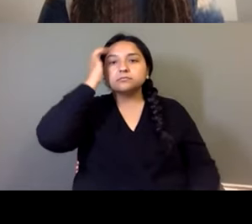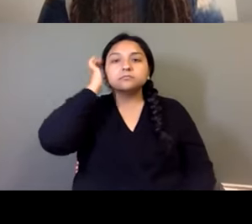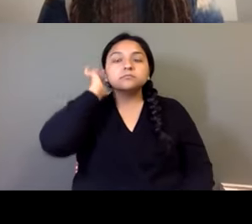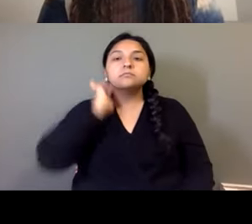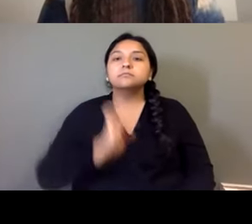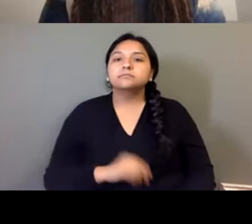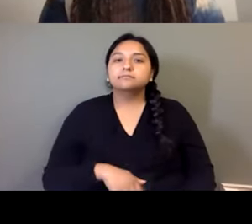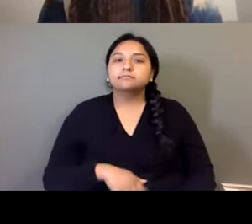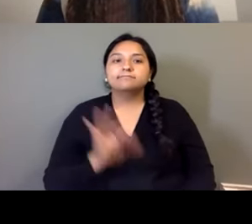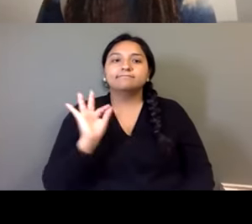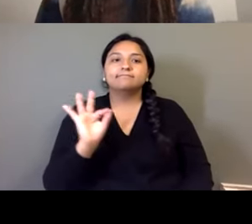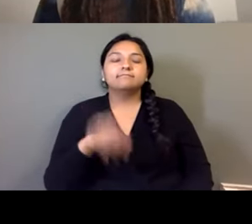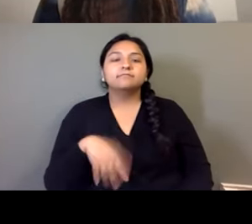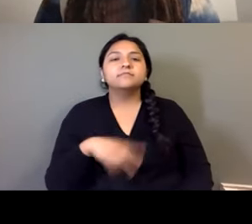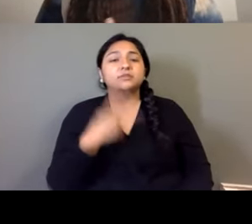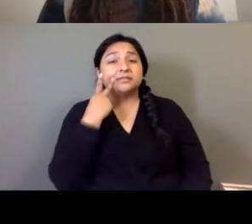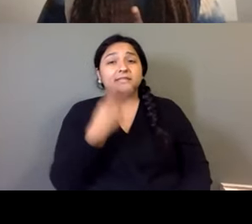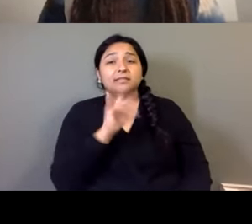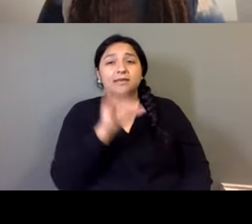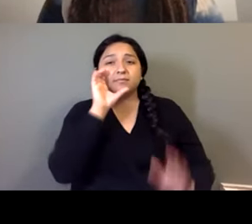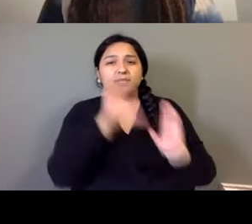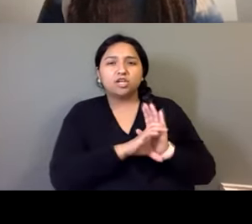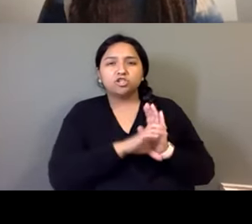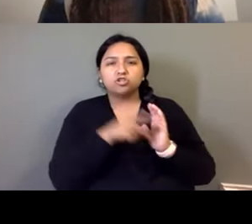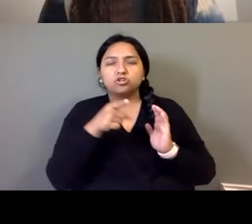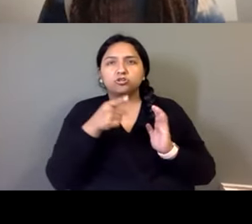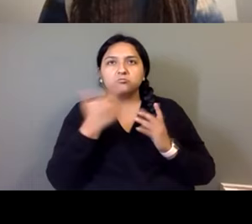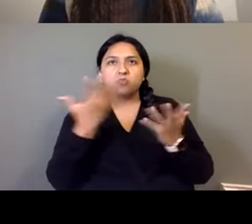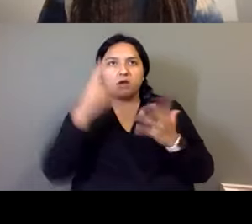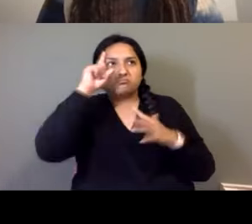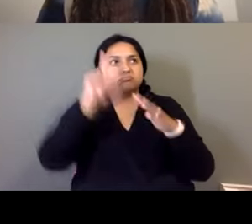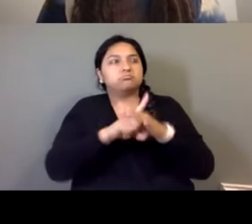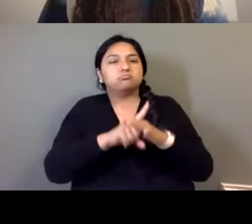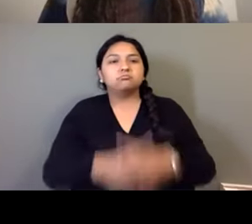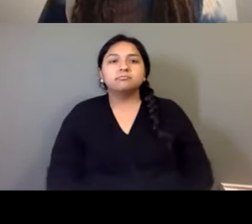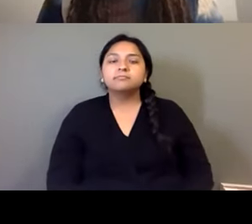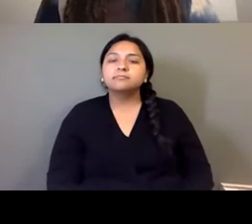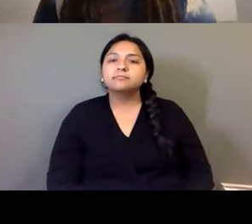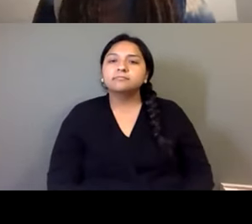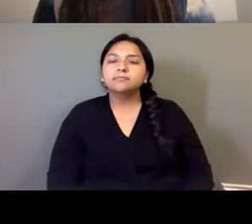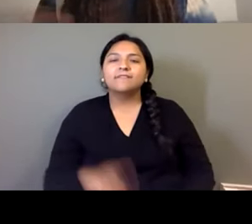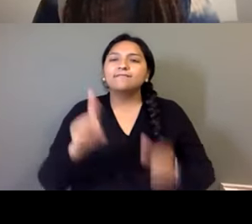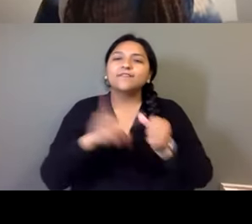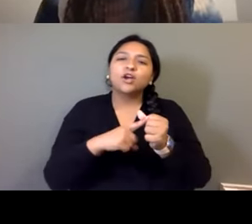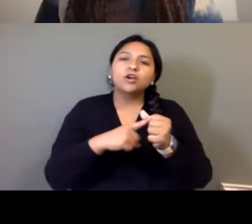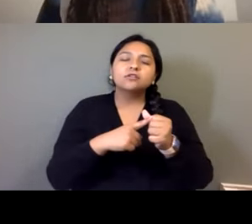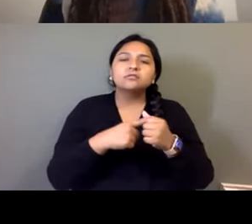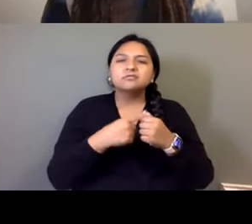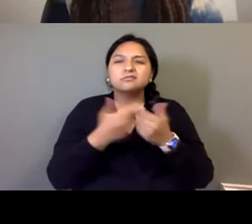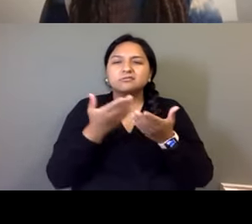Okay, cool. So when you look at this photo here, what is the first thing that you think of? Or the first two, three